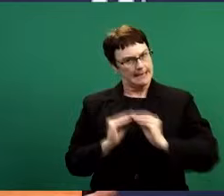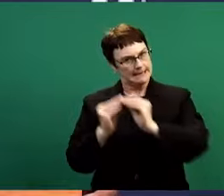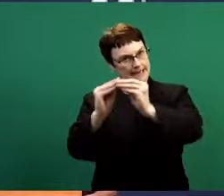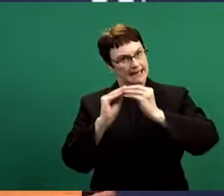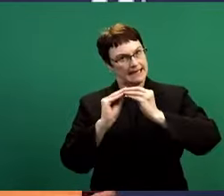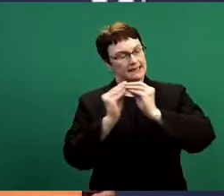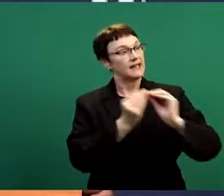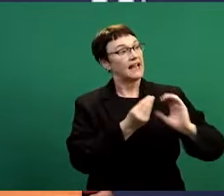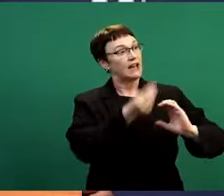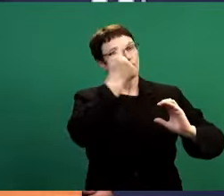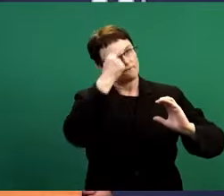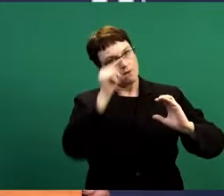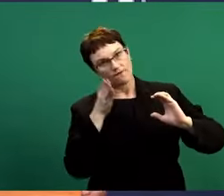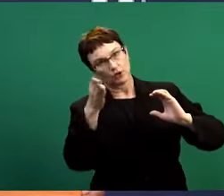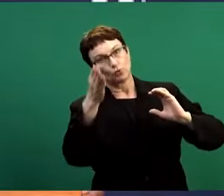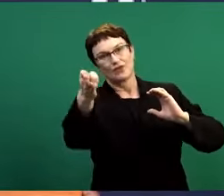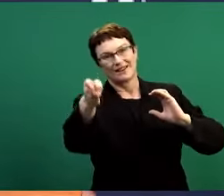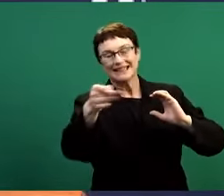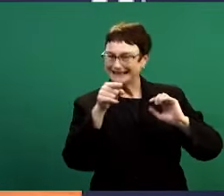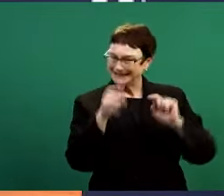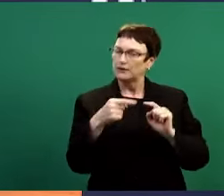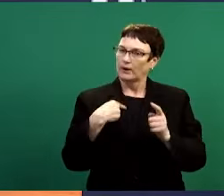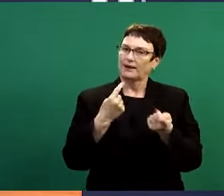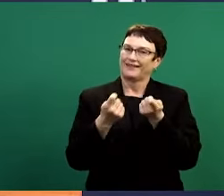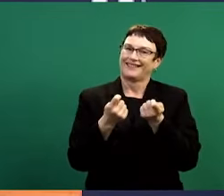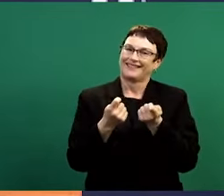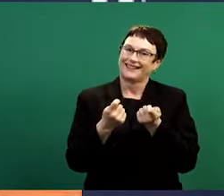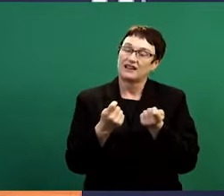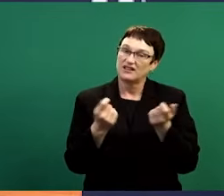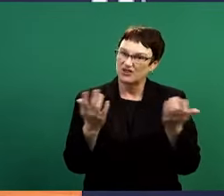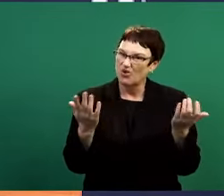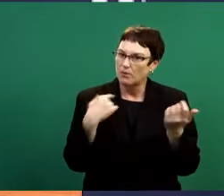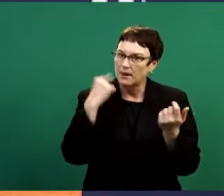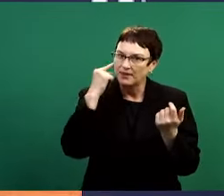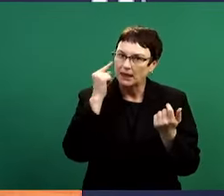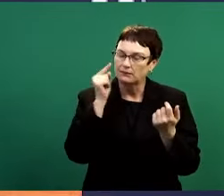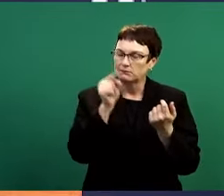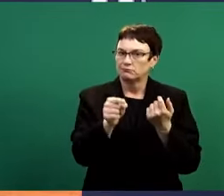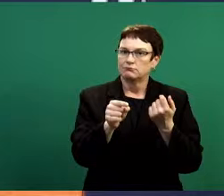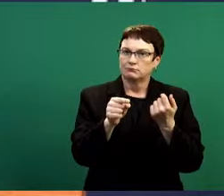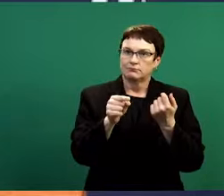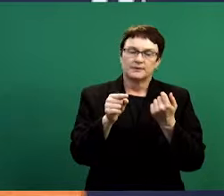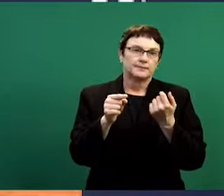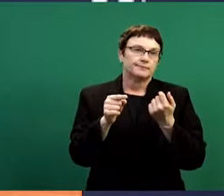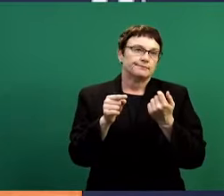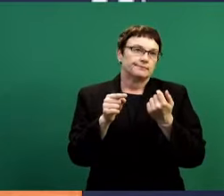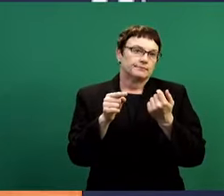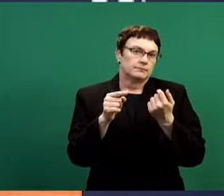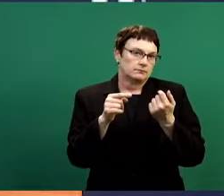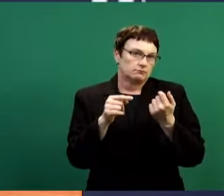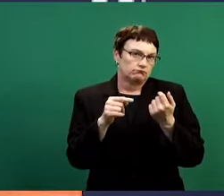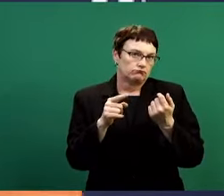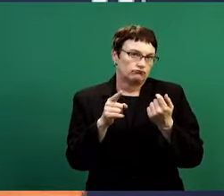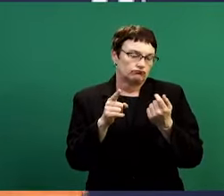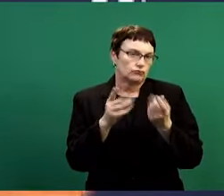we deal with, okay? And that has dealt with the interest rates as well.